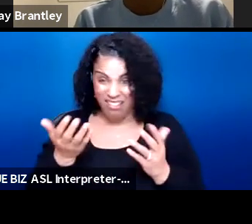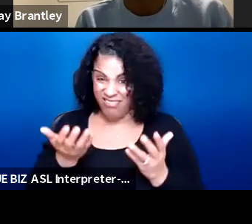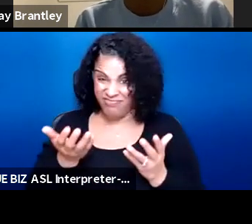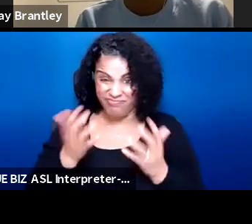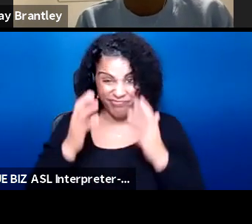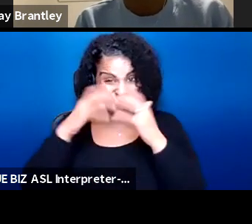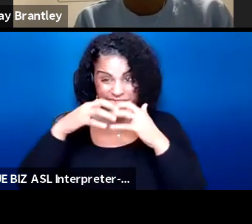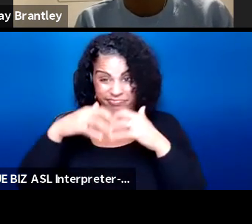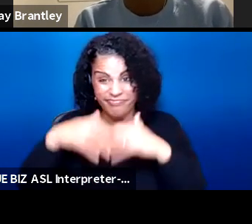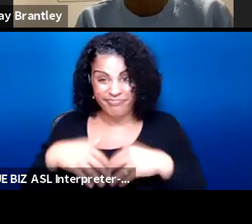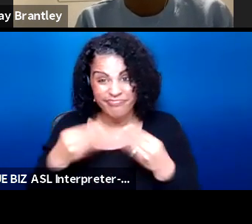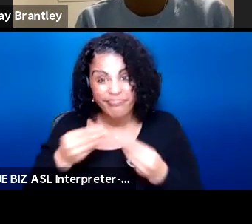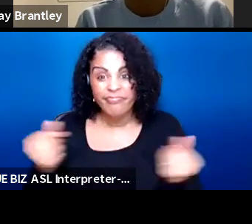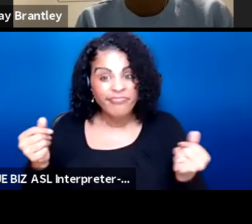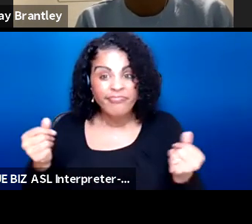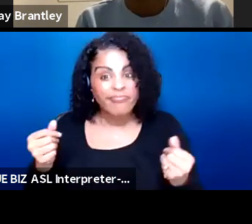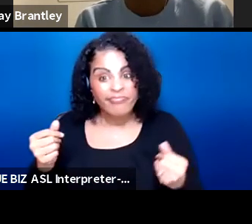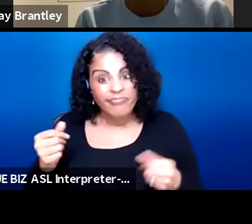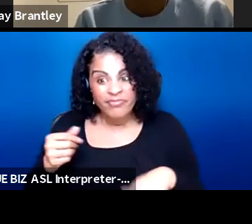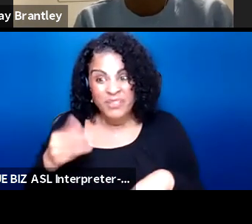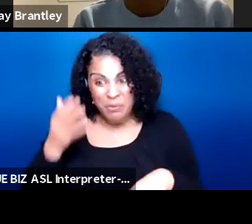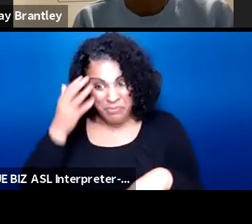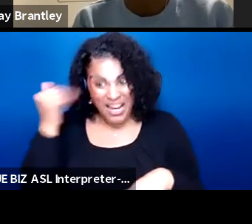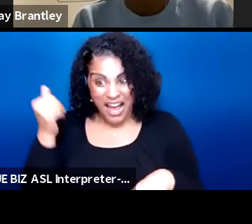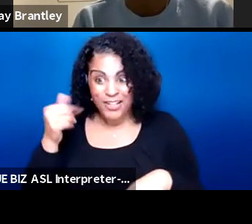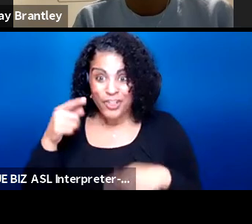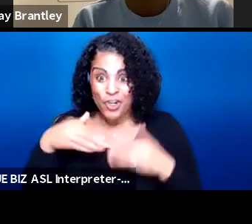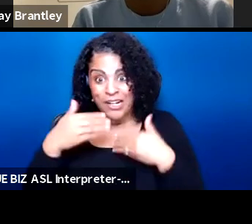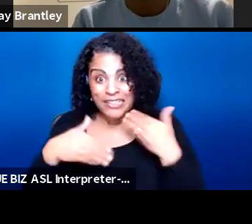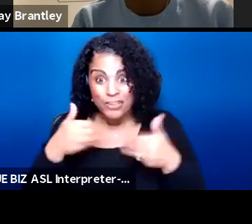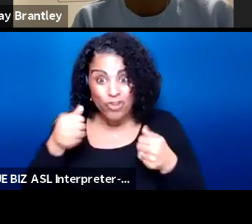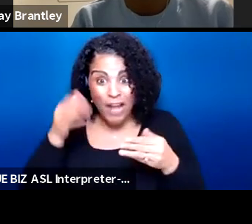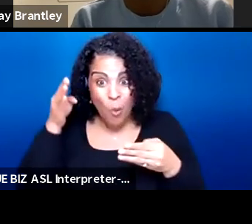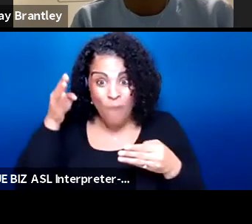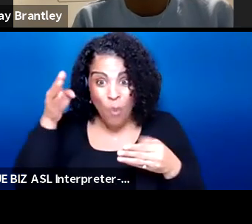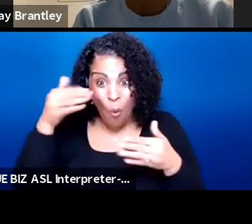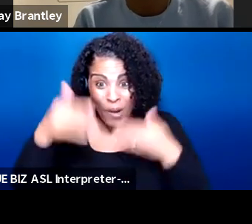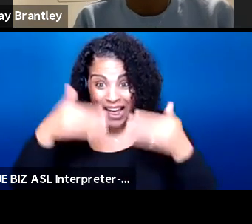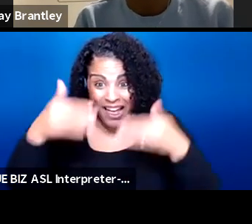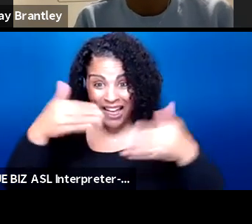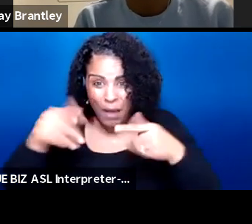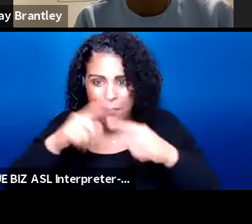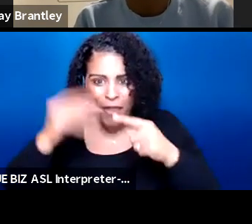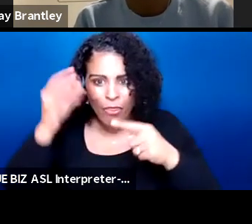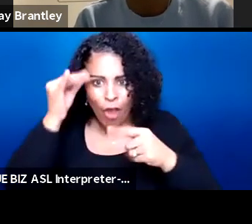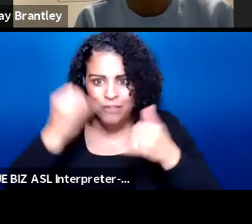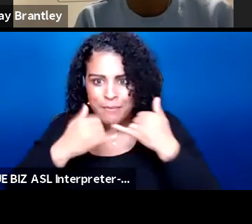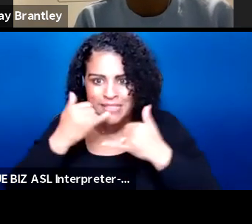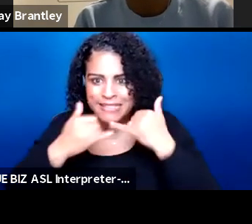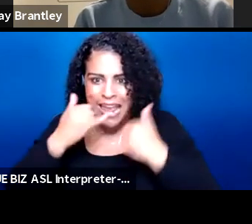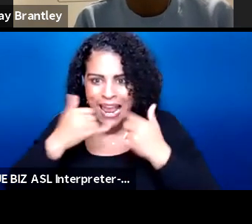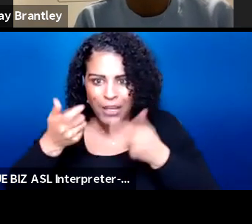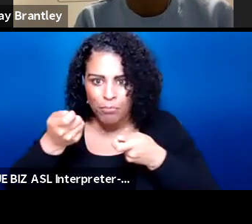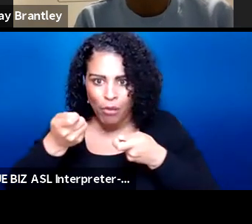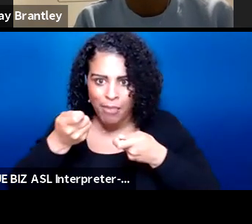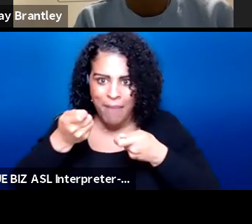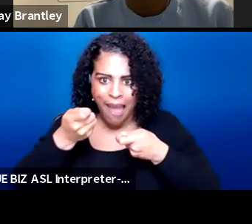dare I say. Because you're going down a road trying to go forward, but meanwhile, all your thoughts and all of your mistakes are things pulling you